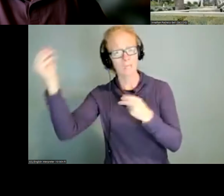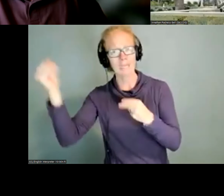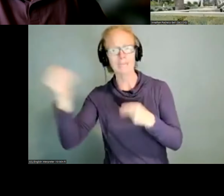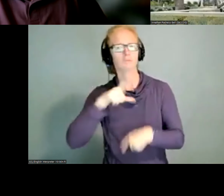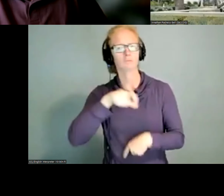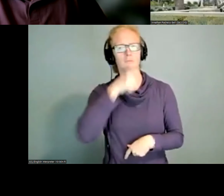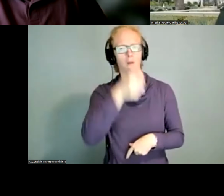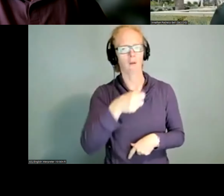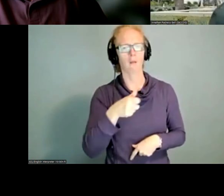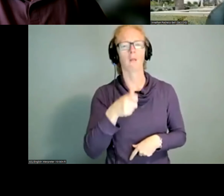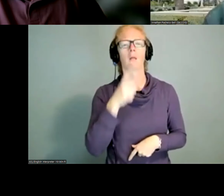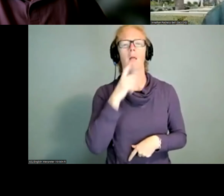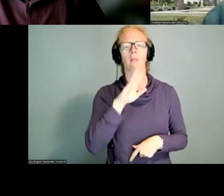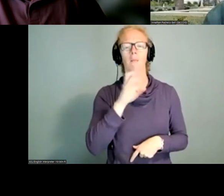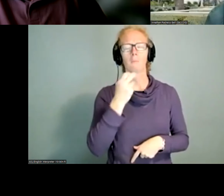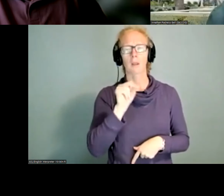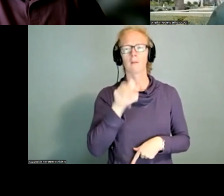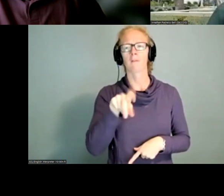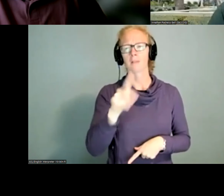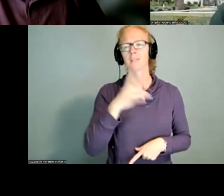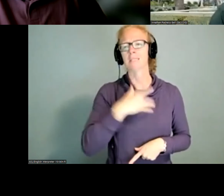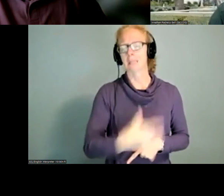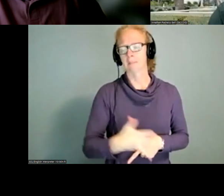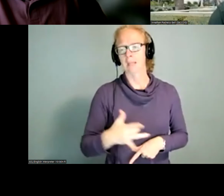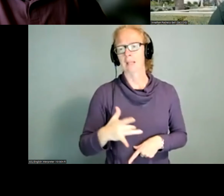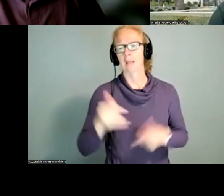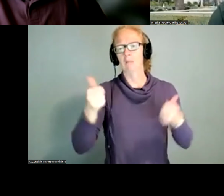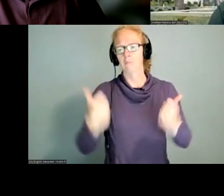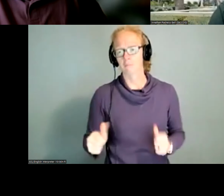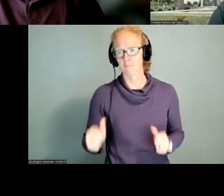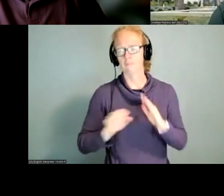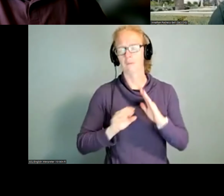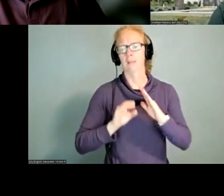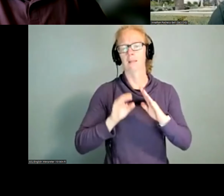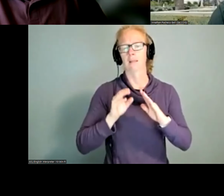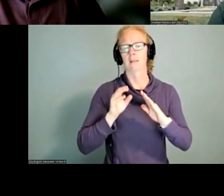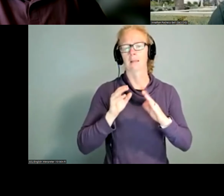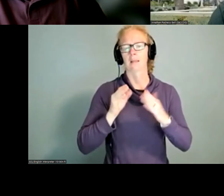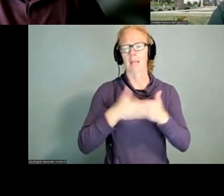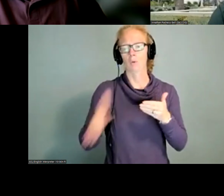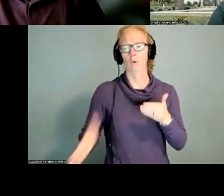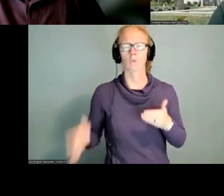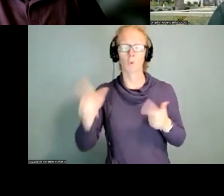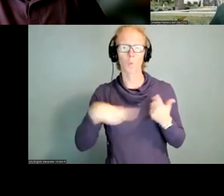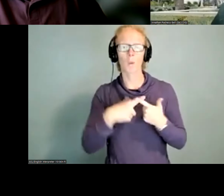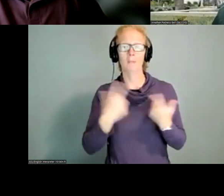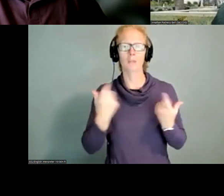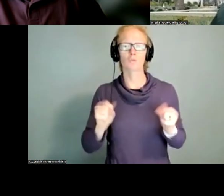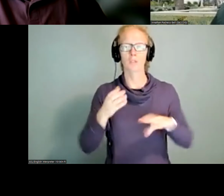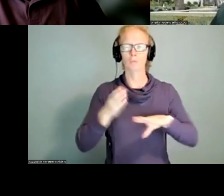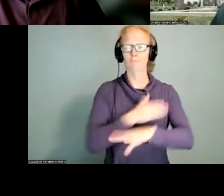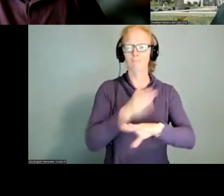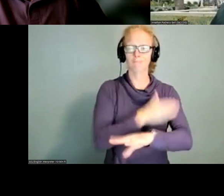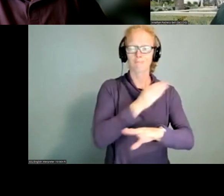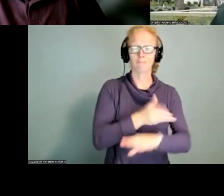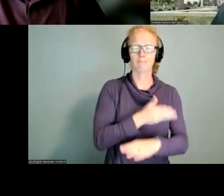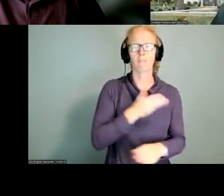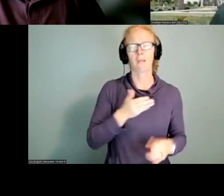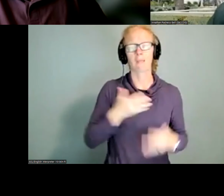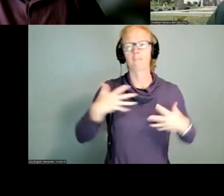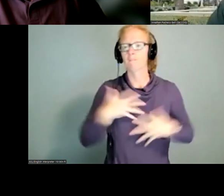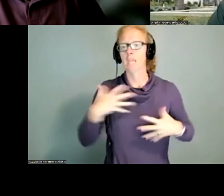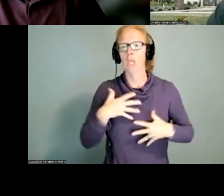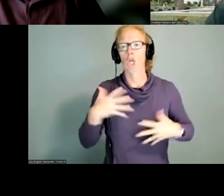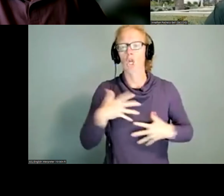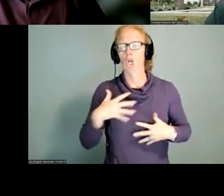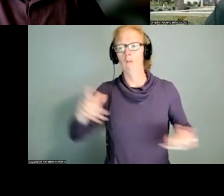times located in disadvantaged neighborhoods. And when redevelopment comes there, revitalization comes there, there is obviously the fear of gentrification